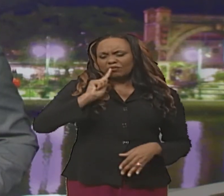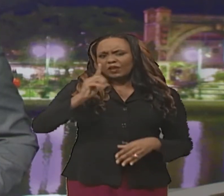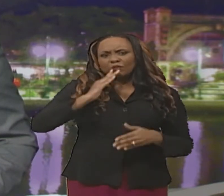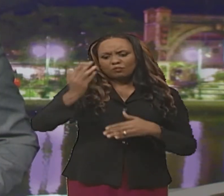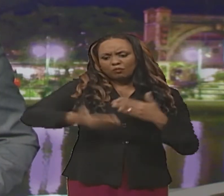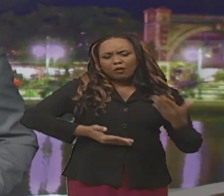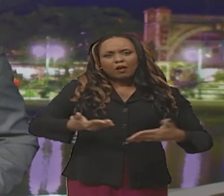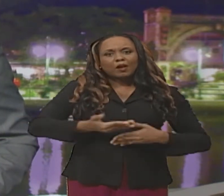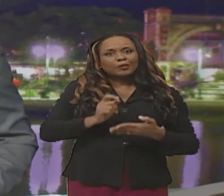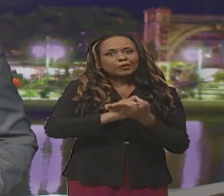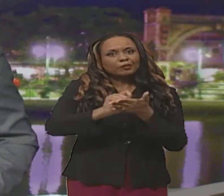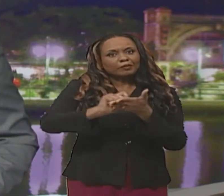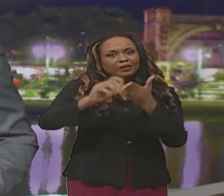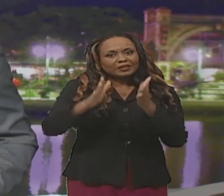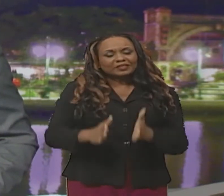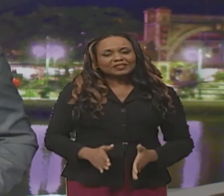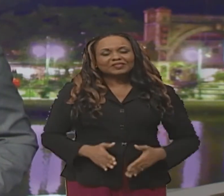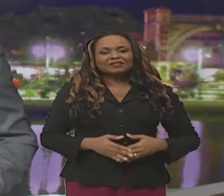the writers.